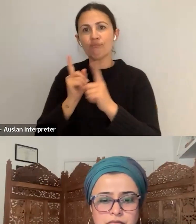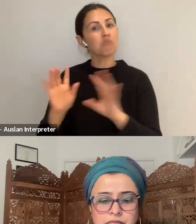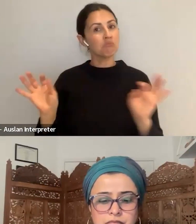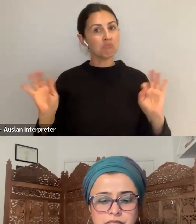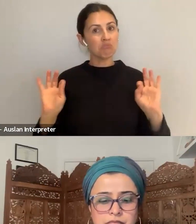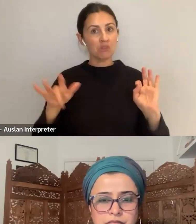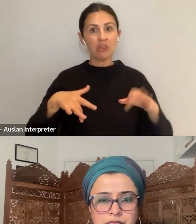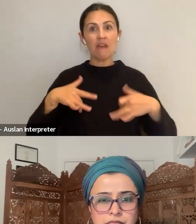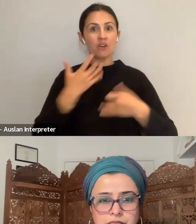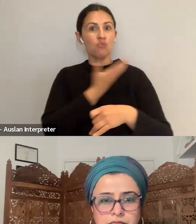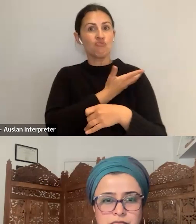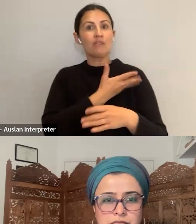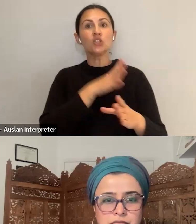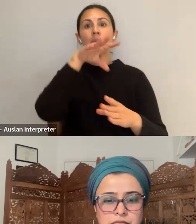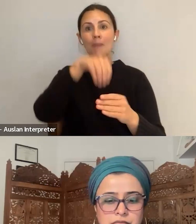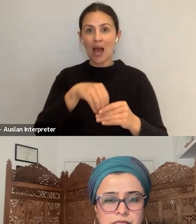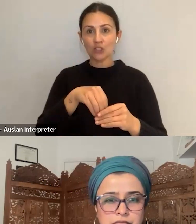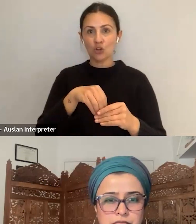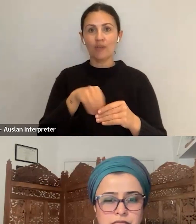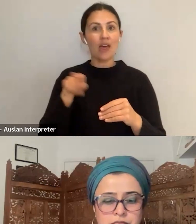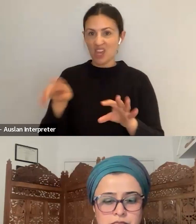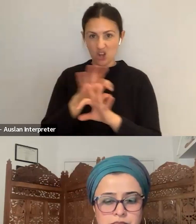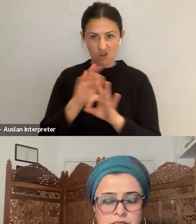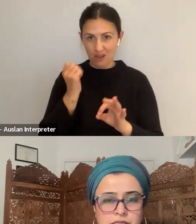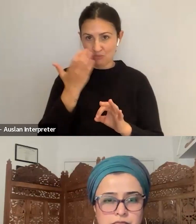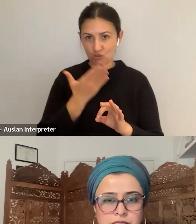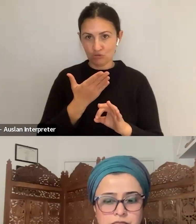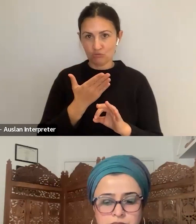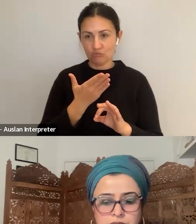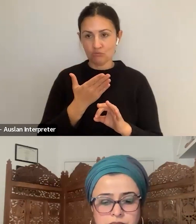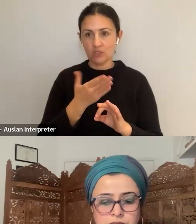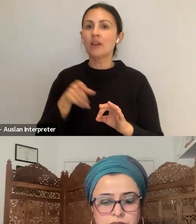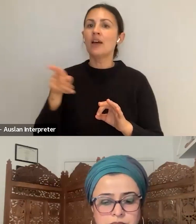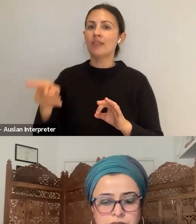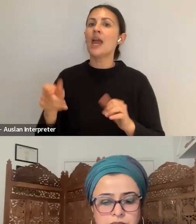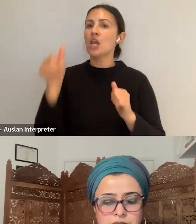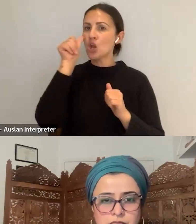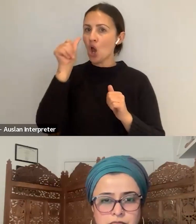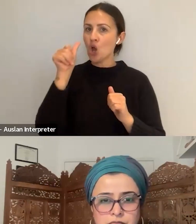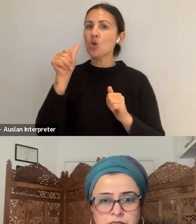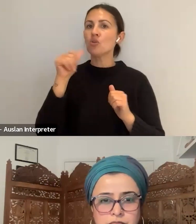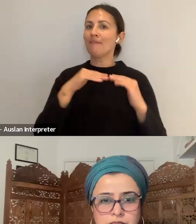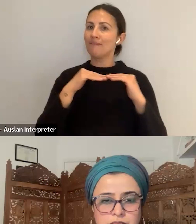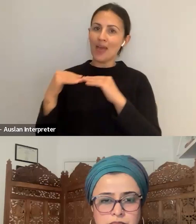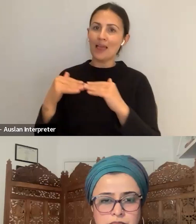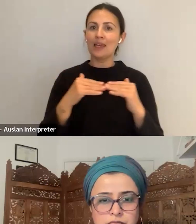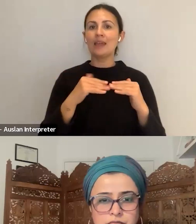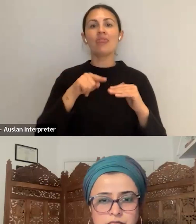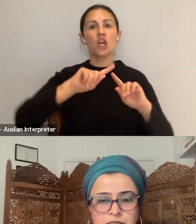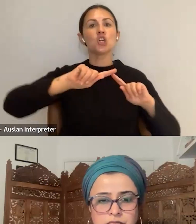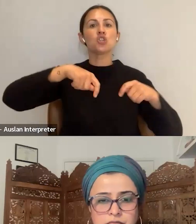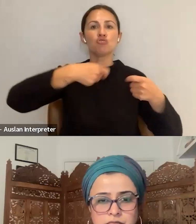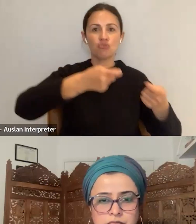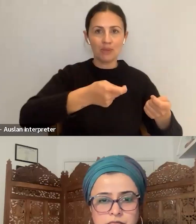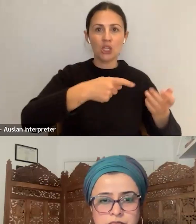is first, and they're a non-Aboriginal person there, and they're a part of contributing to a really strong functioning of